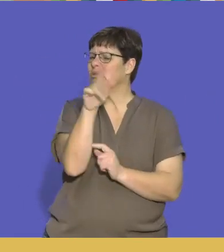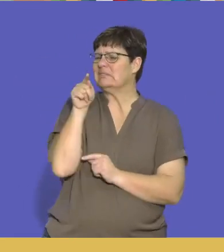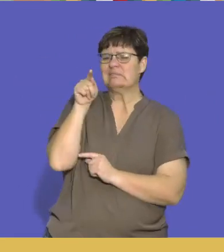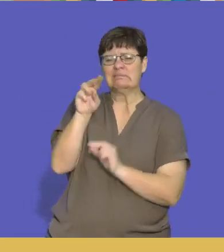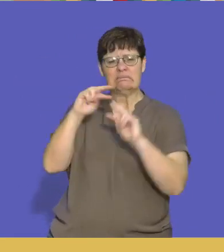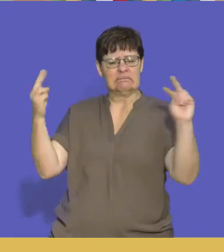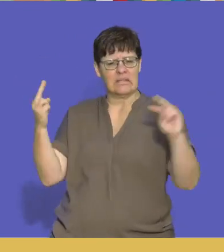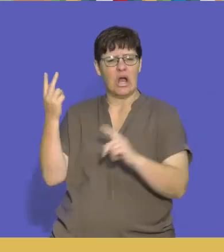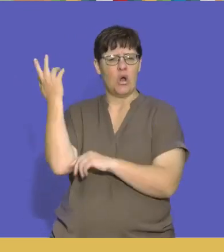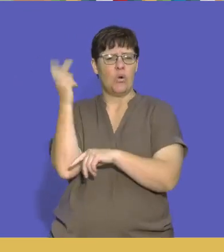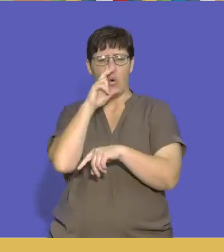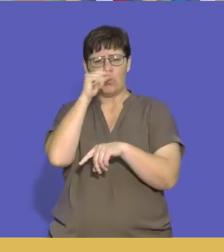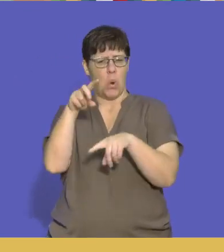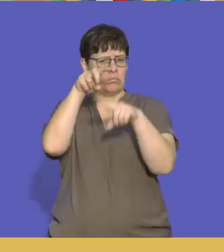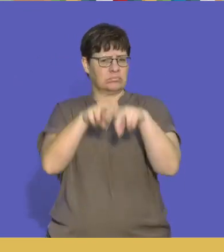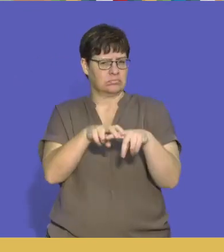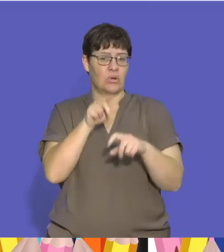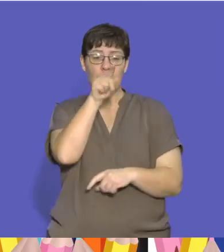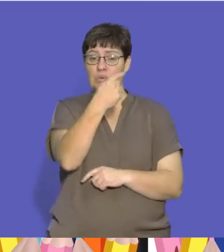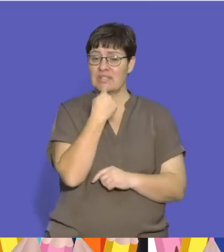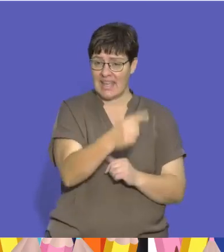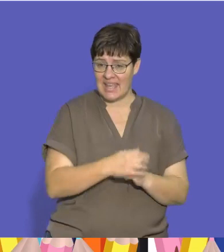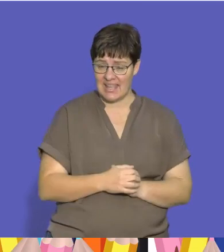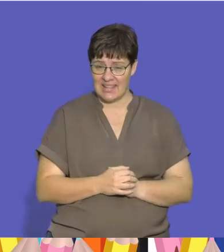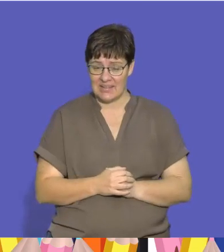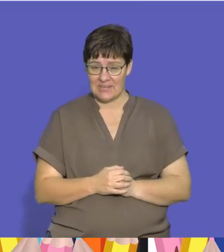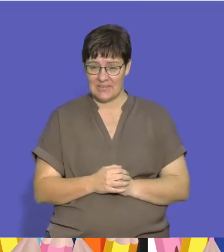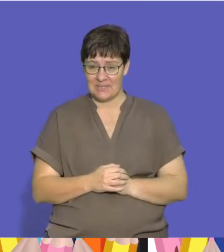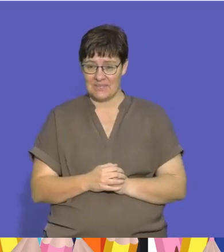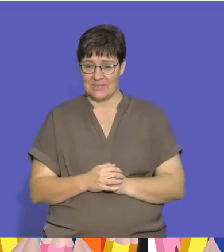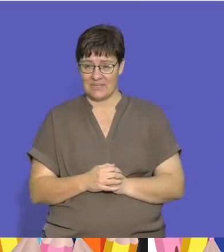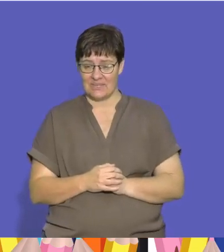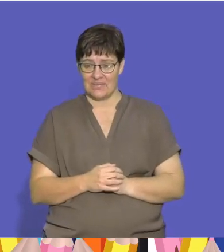tree was the crow sitting in? You say,